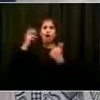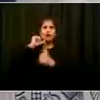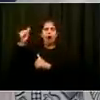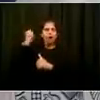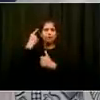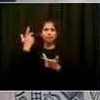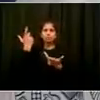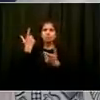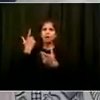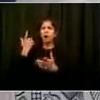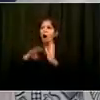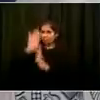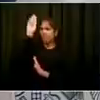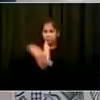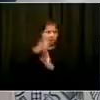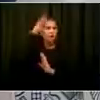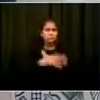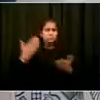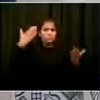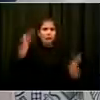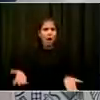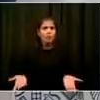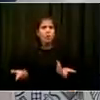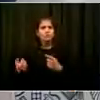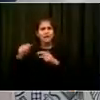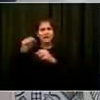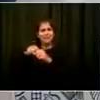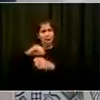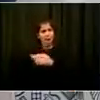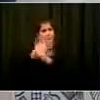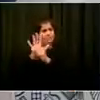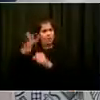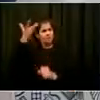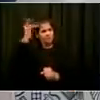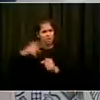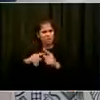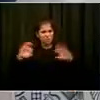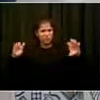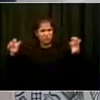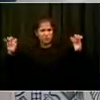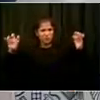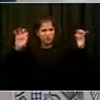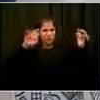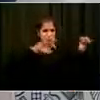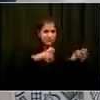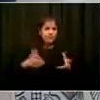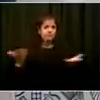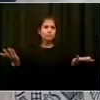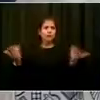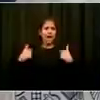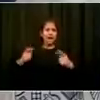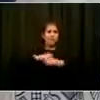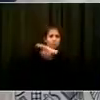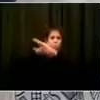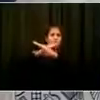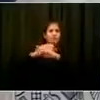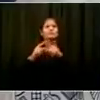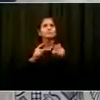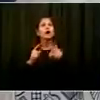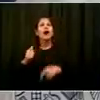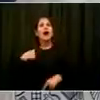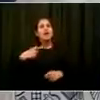clever, unfortunately, trying to outwit us, but we need to outwit it. So we do that by doubling down on